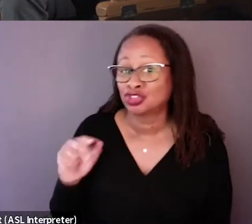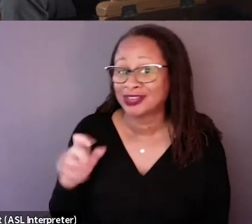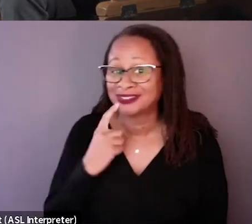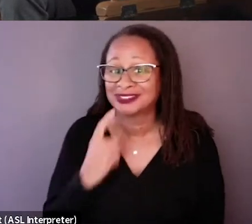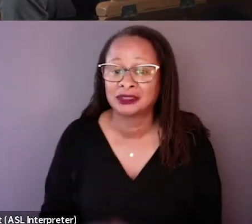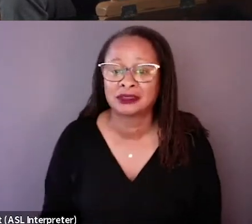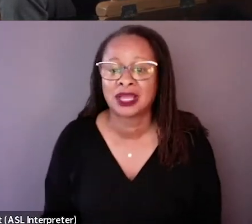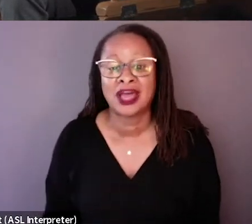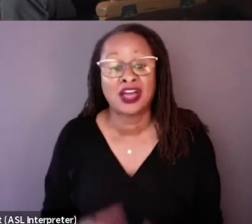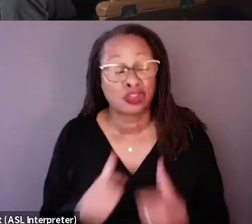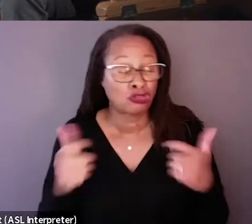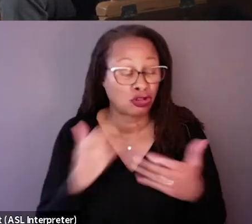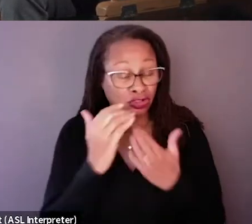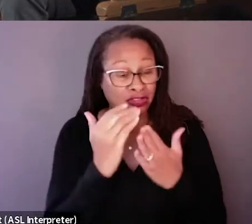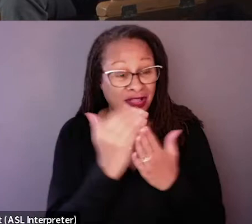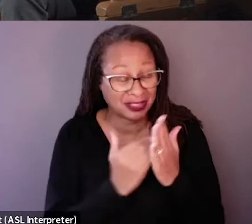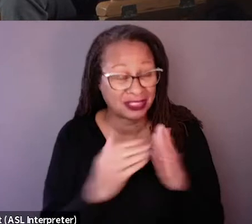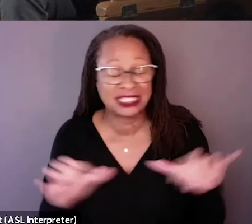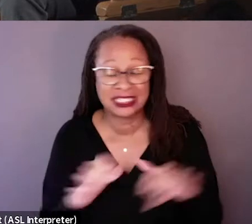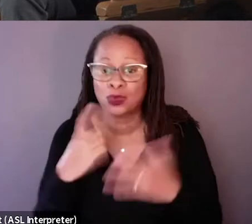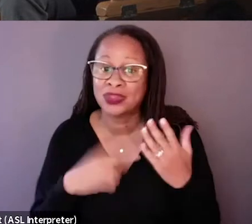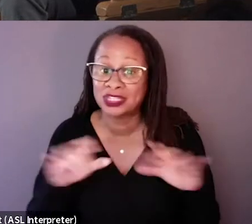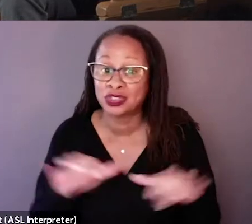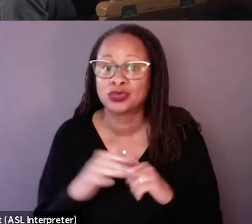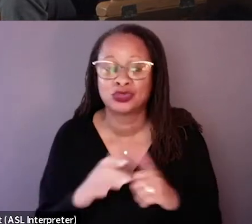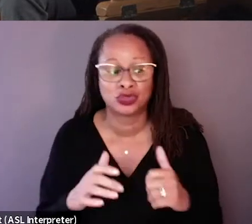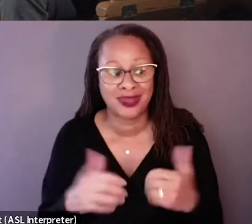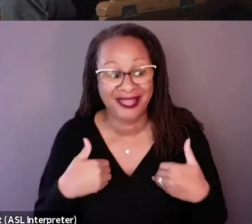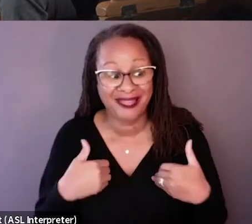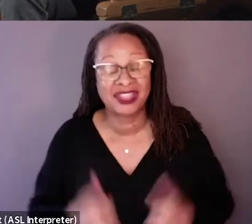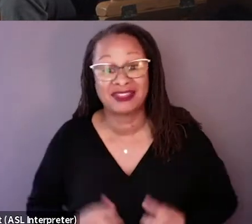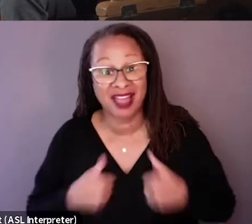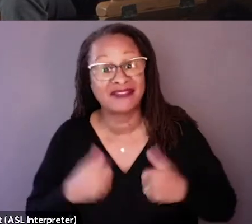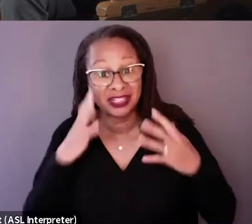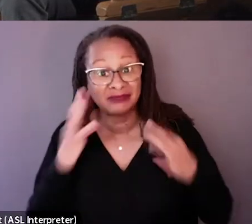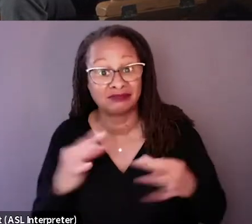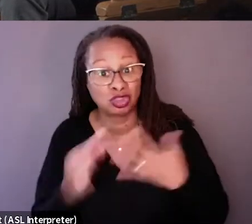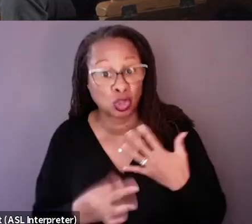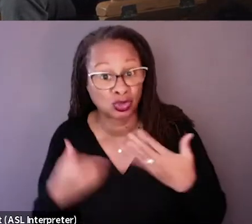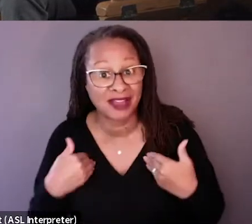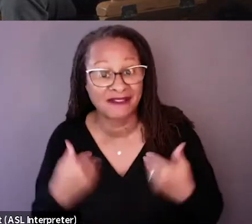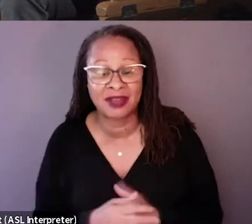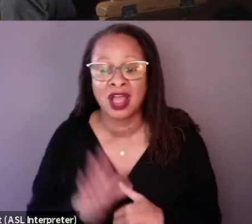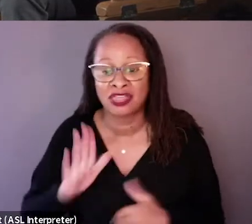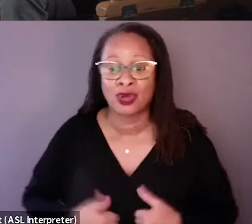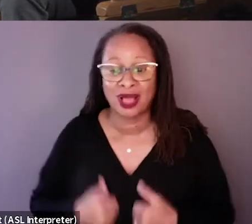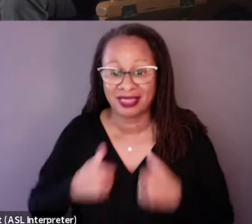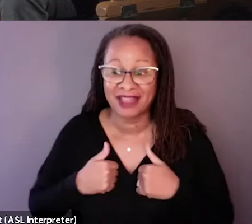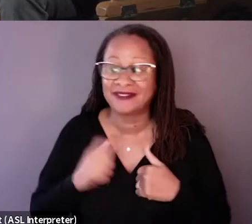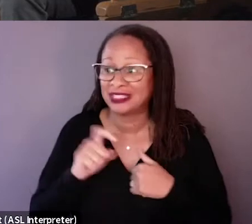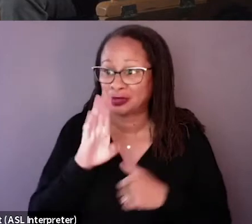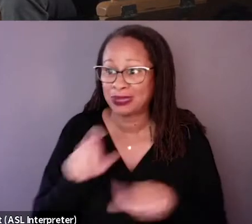did what they had to do to live the life that they had to live. And theirs was their life had to be as